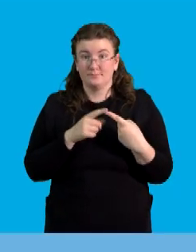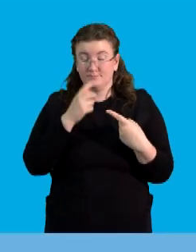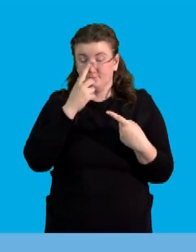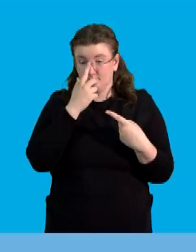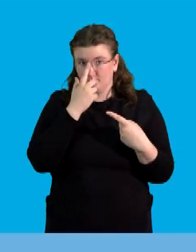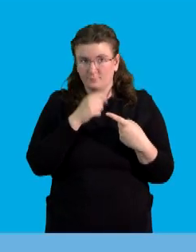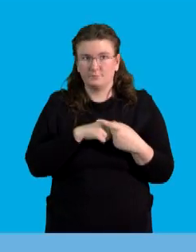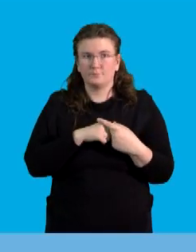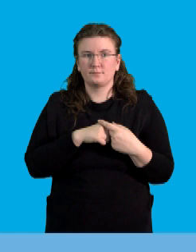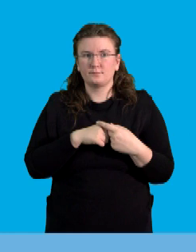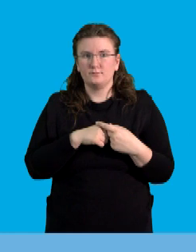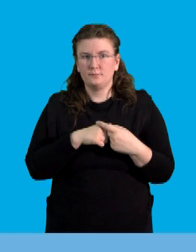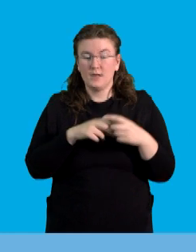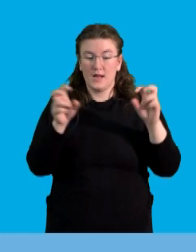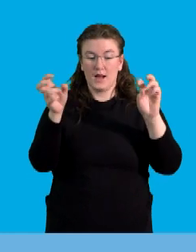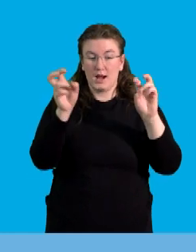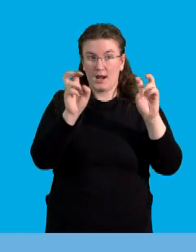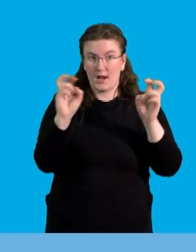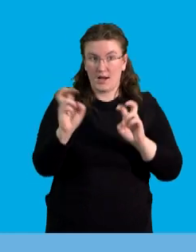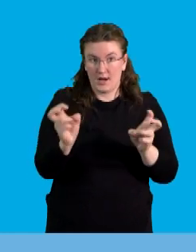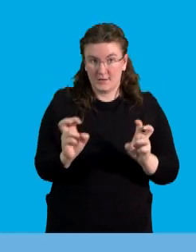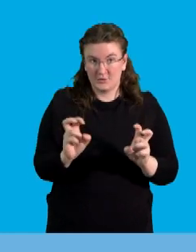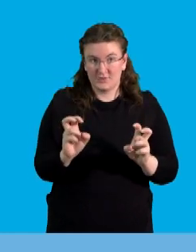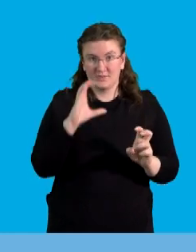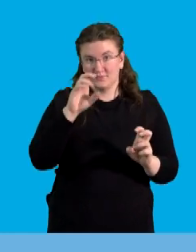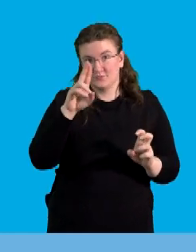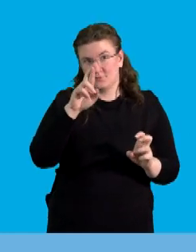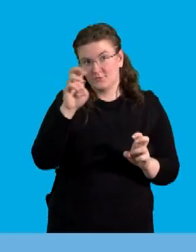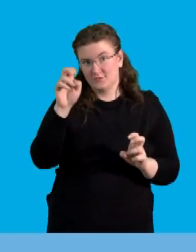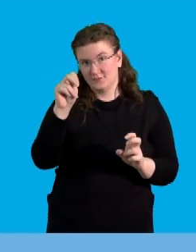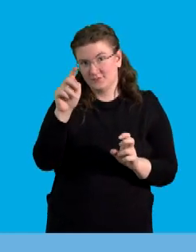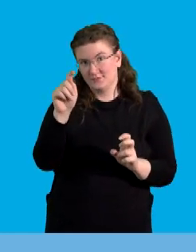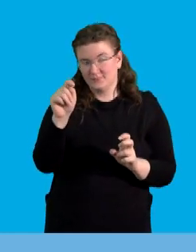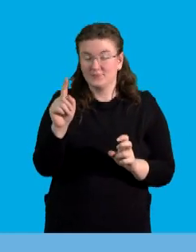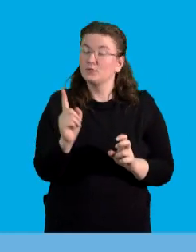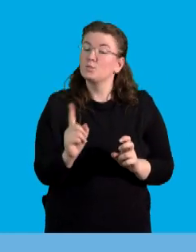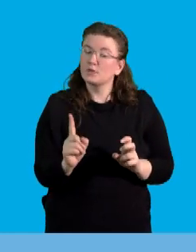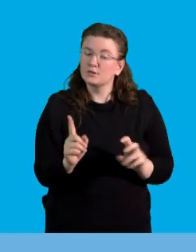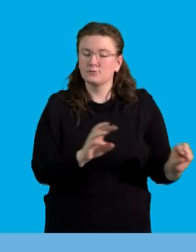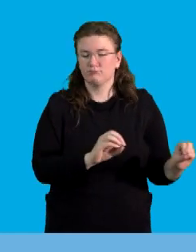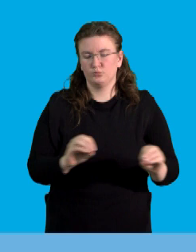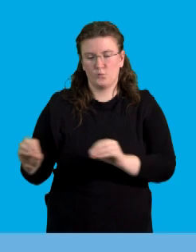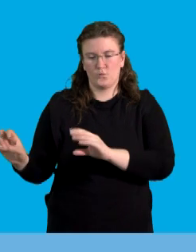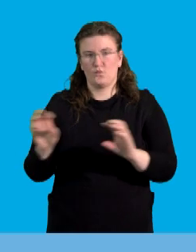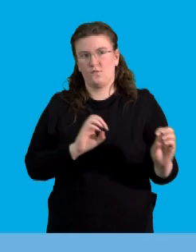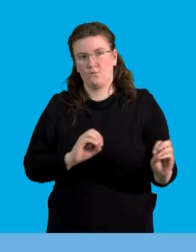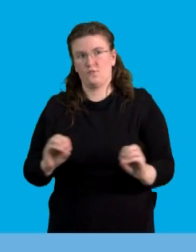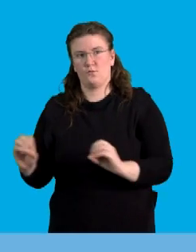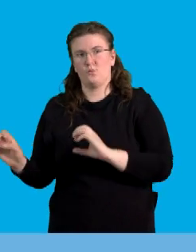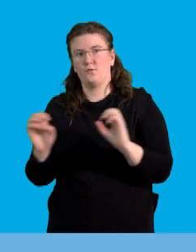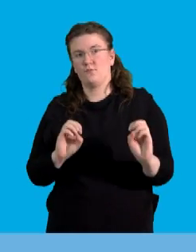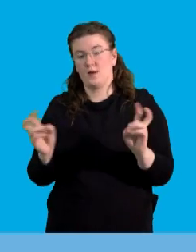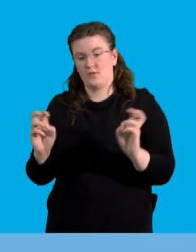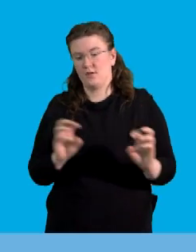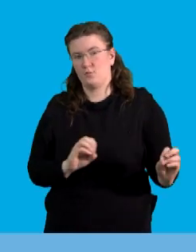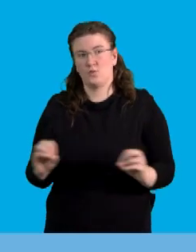one, an electric current is the movement of charge in a closed conducting circuit. We also know that an